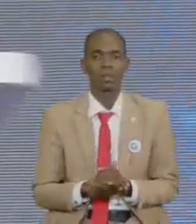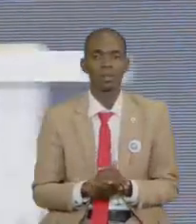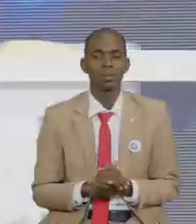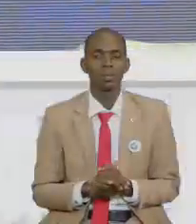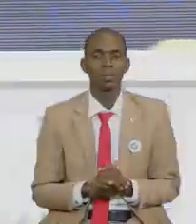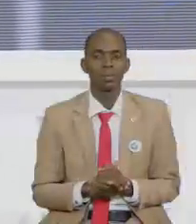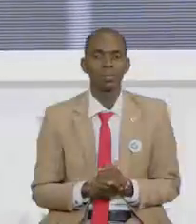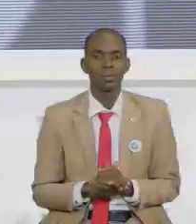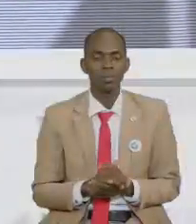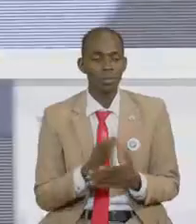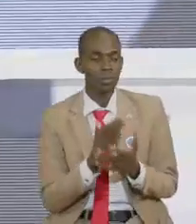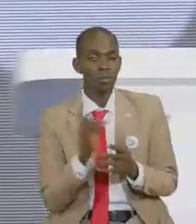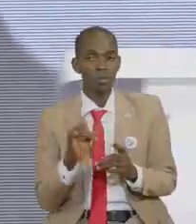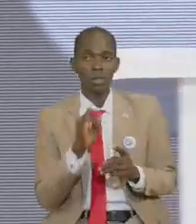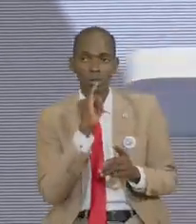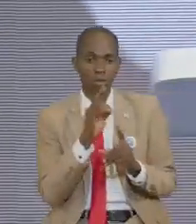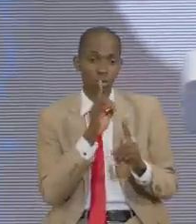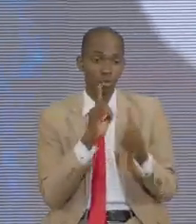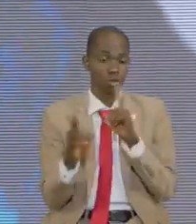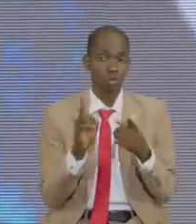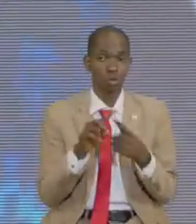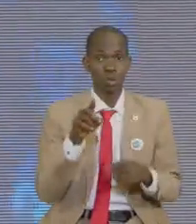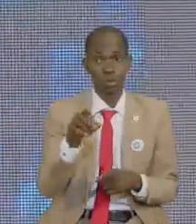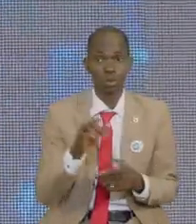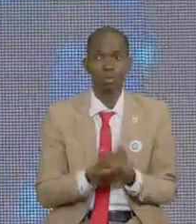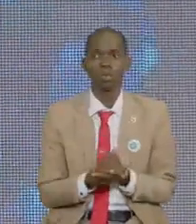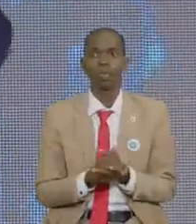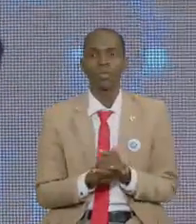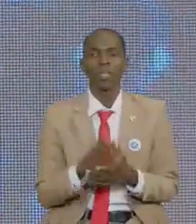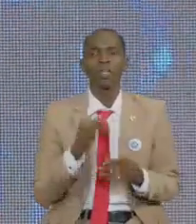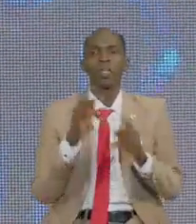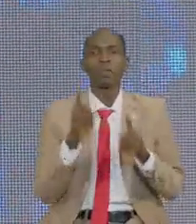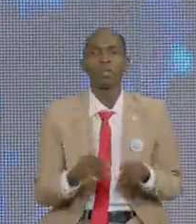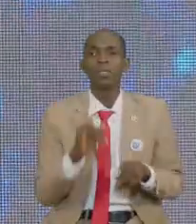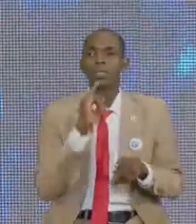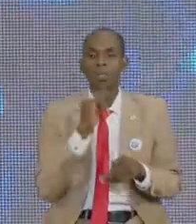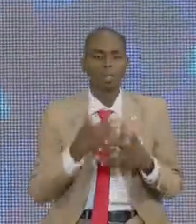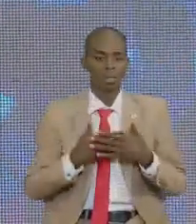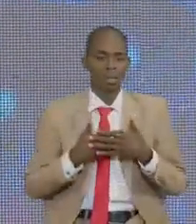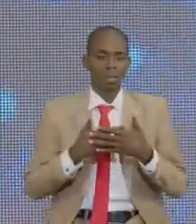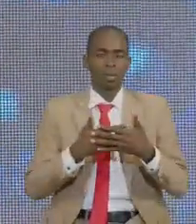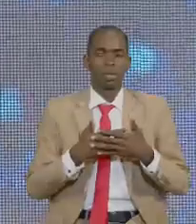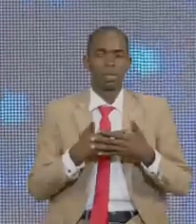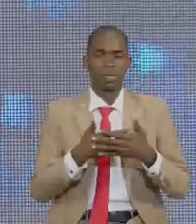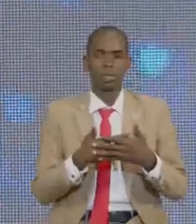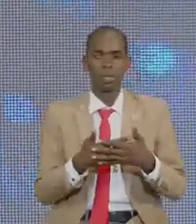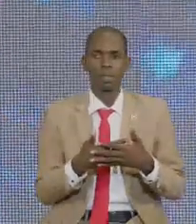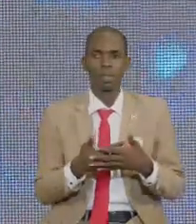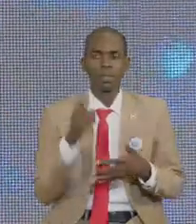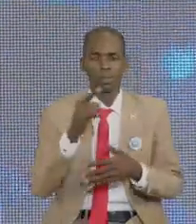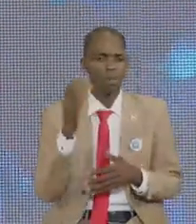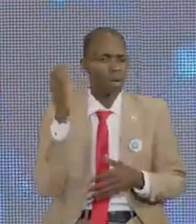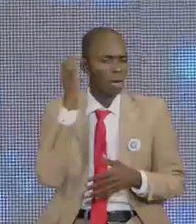If somebody is talking to you and is breathing, and you hear the sound